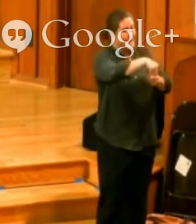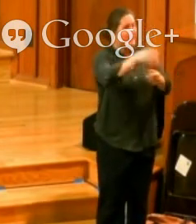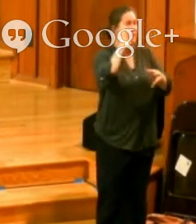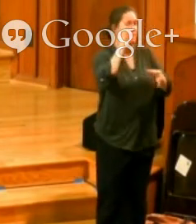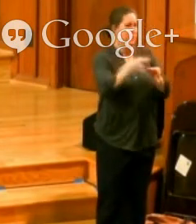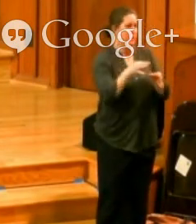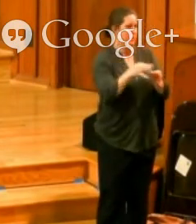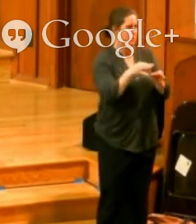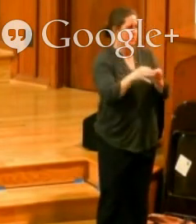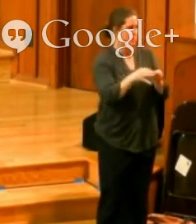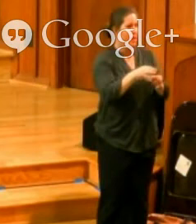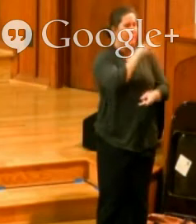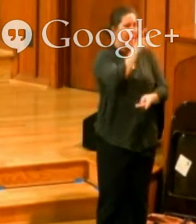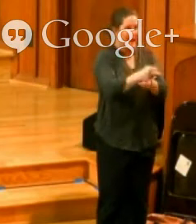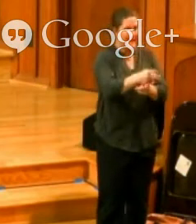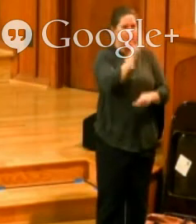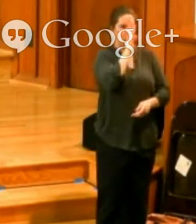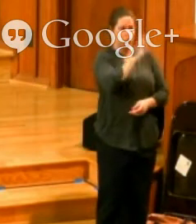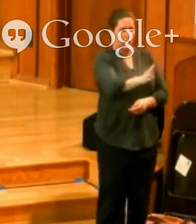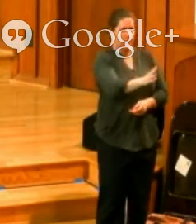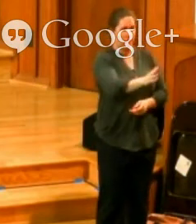keeps us on the straight and narrow.